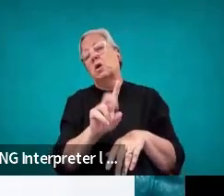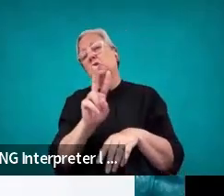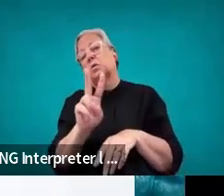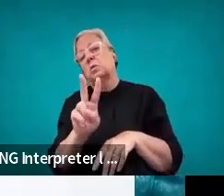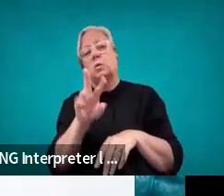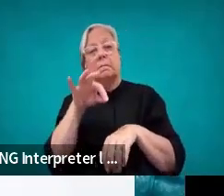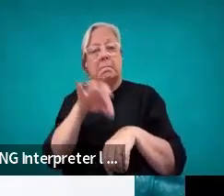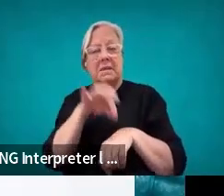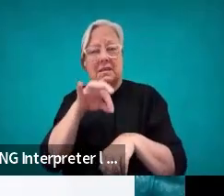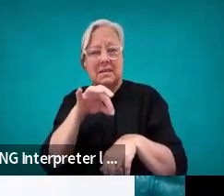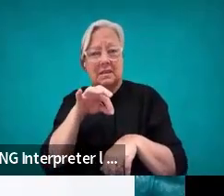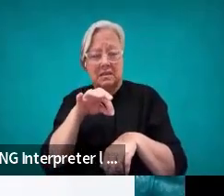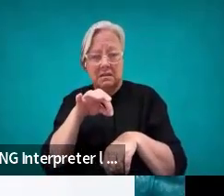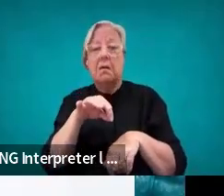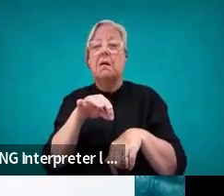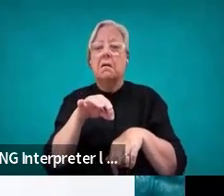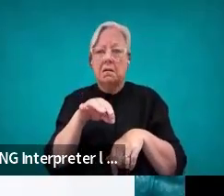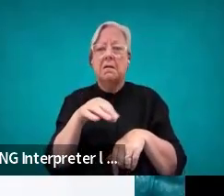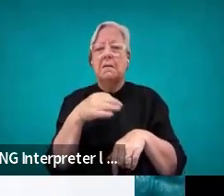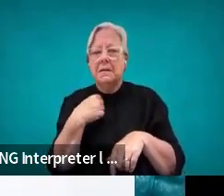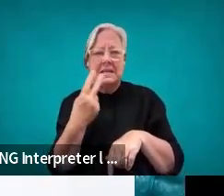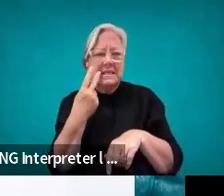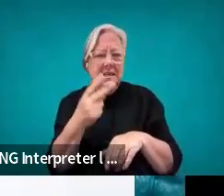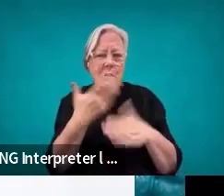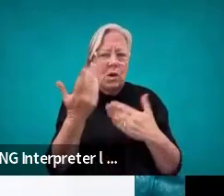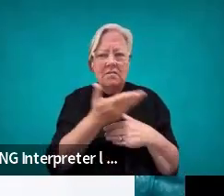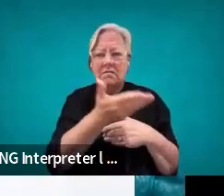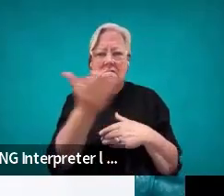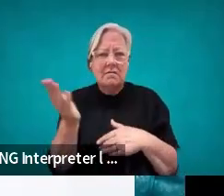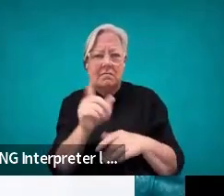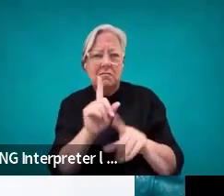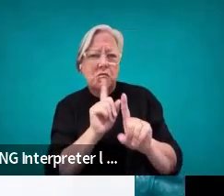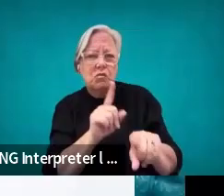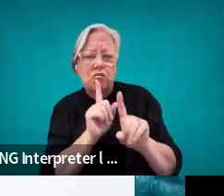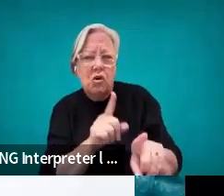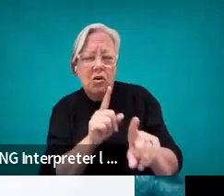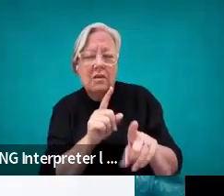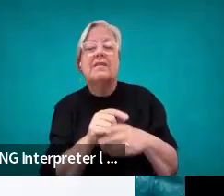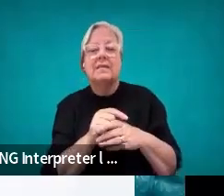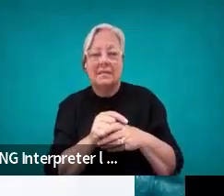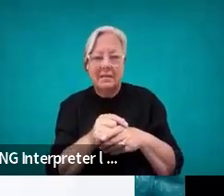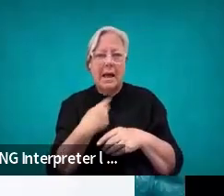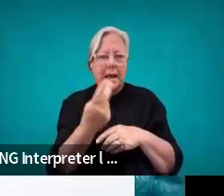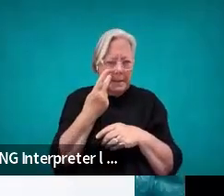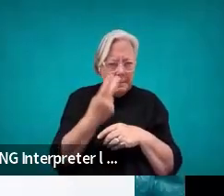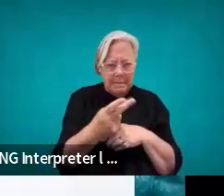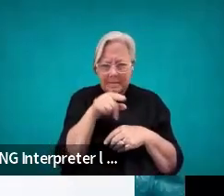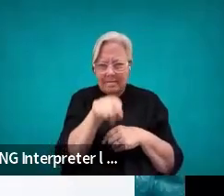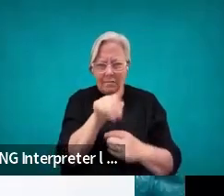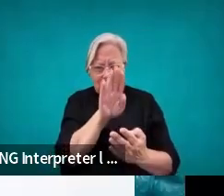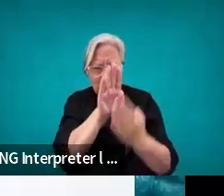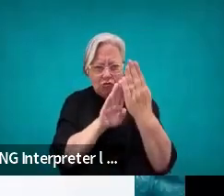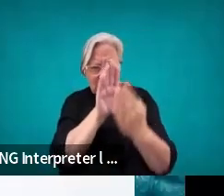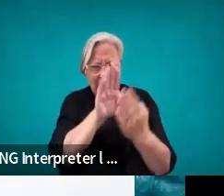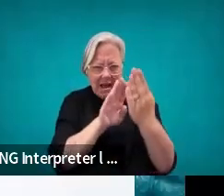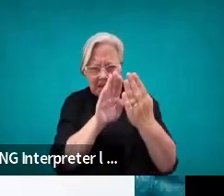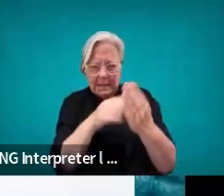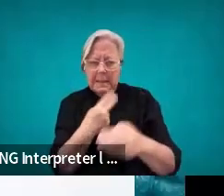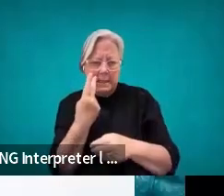we'll be able to see a couple of responses coming in, and we'll also watch the chat, and then we'll take it from